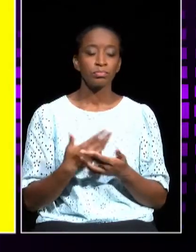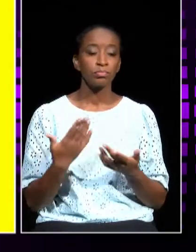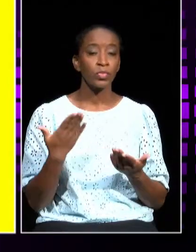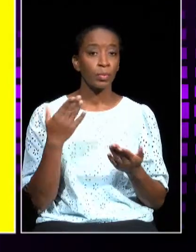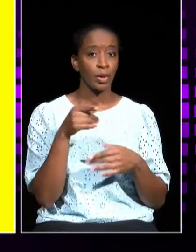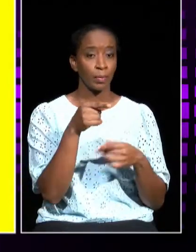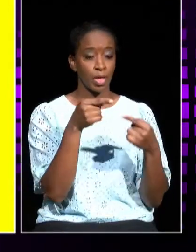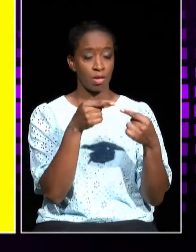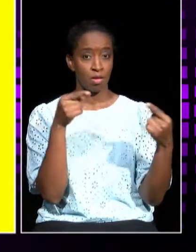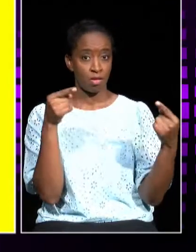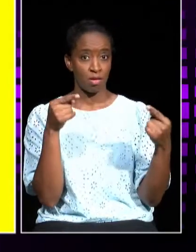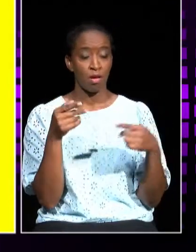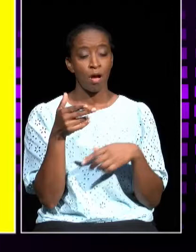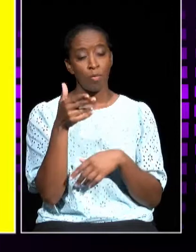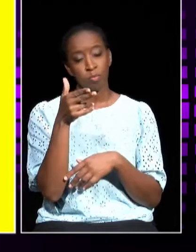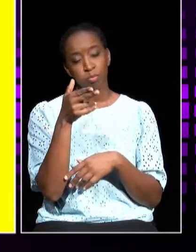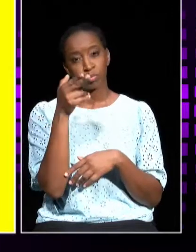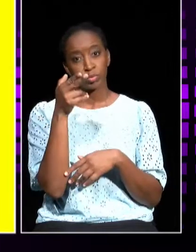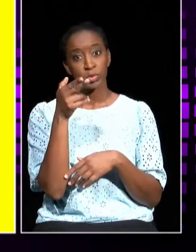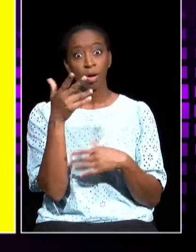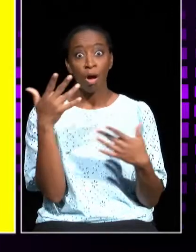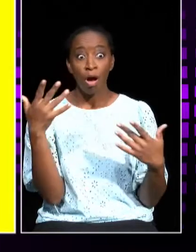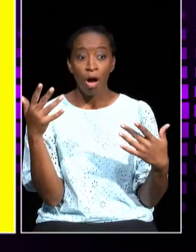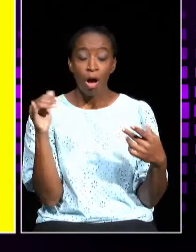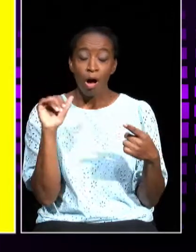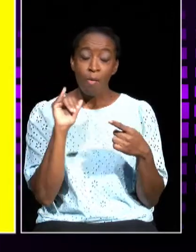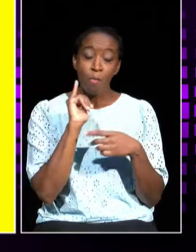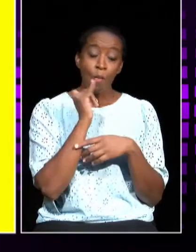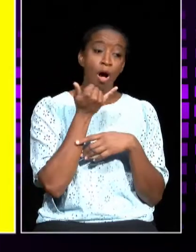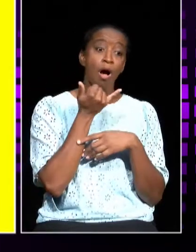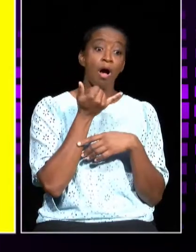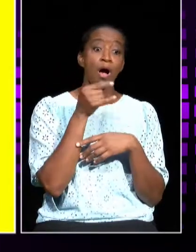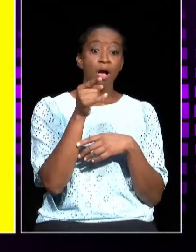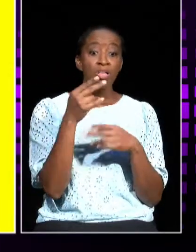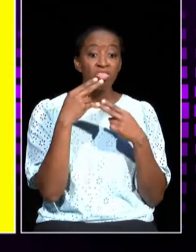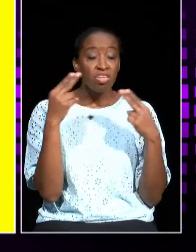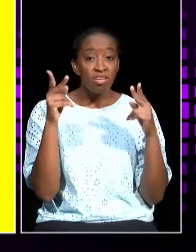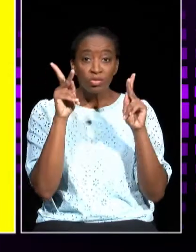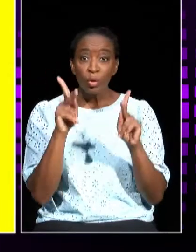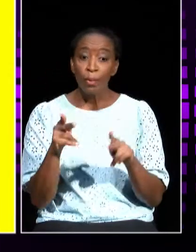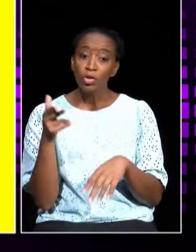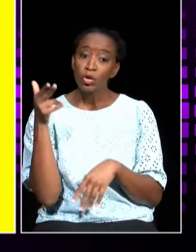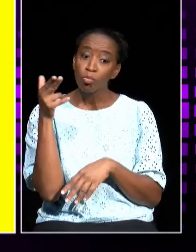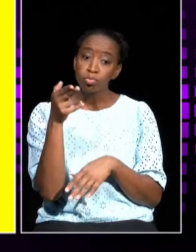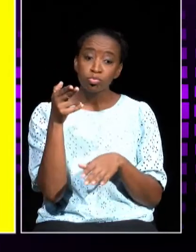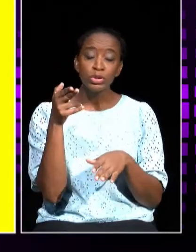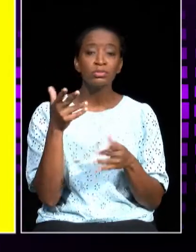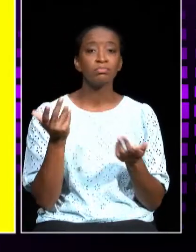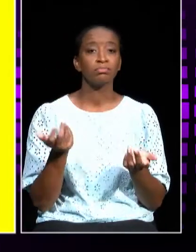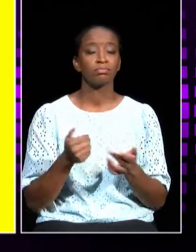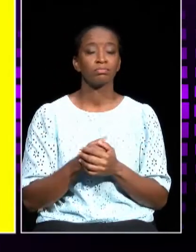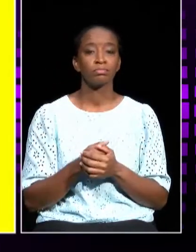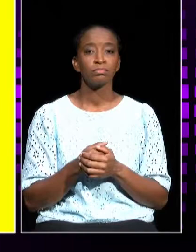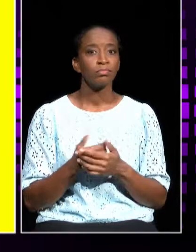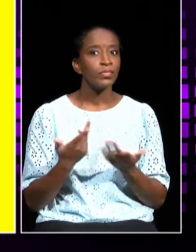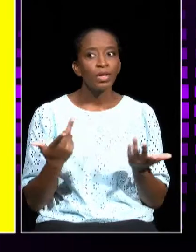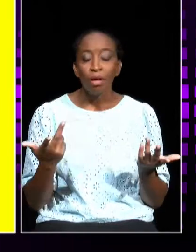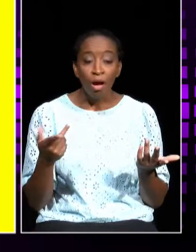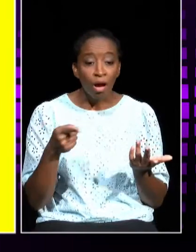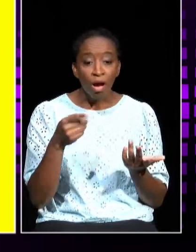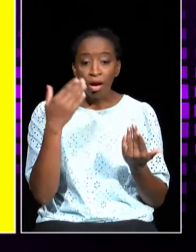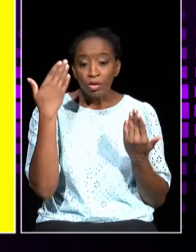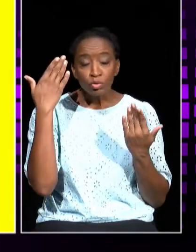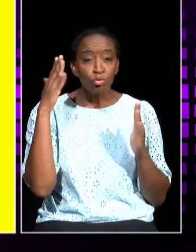and accidentally shoot an innocent person. And they didn't see, so they don't